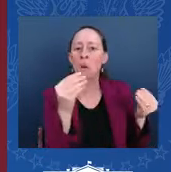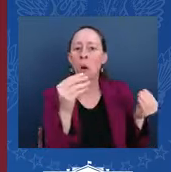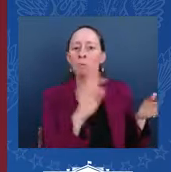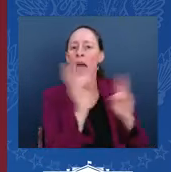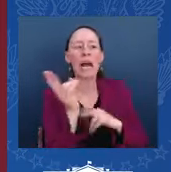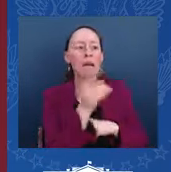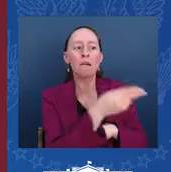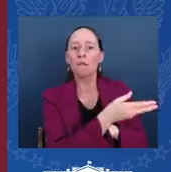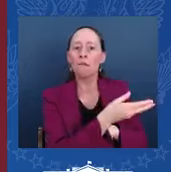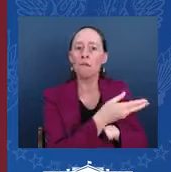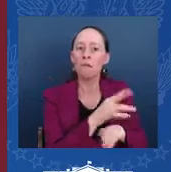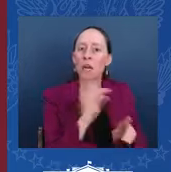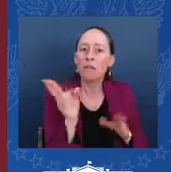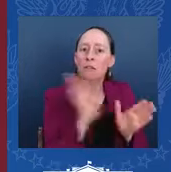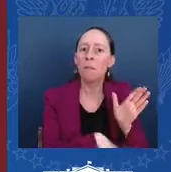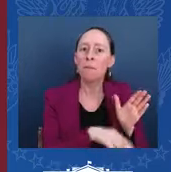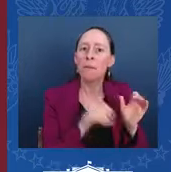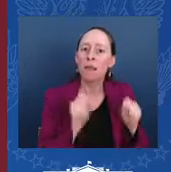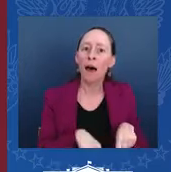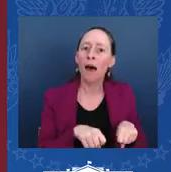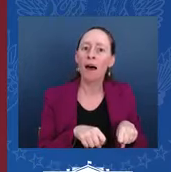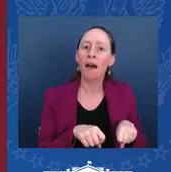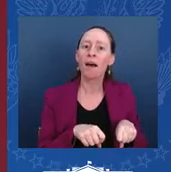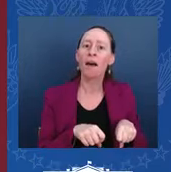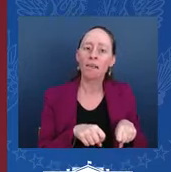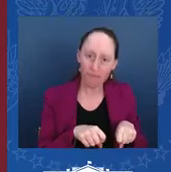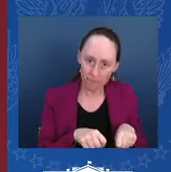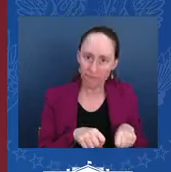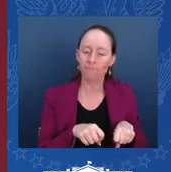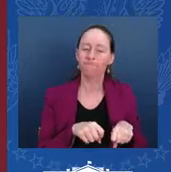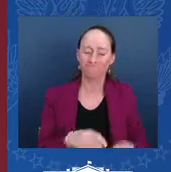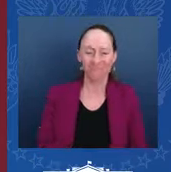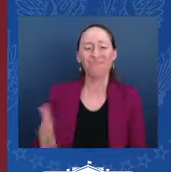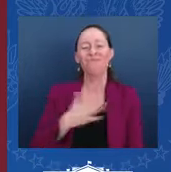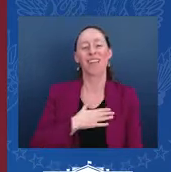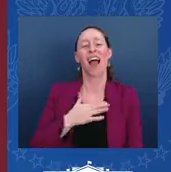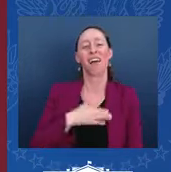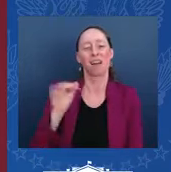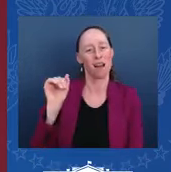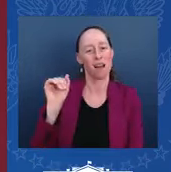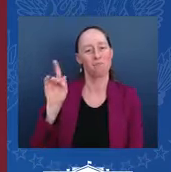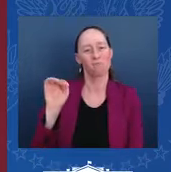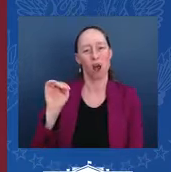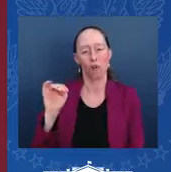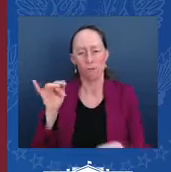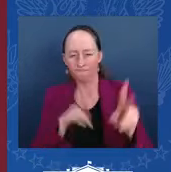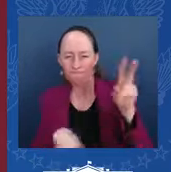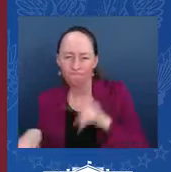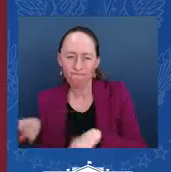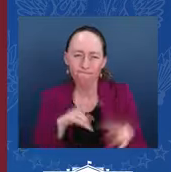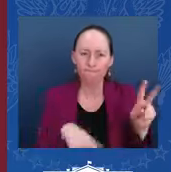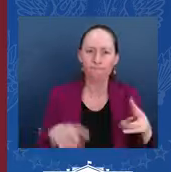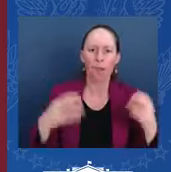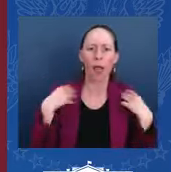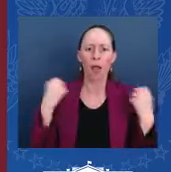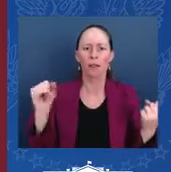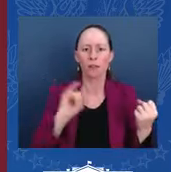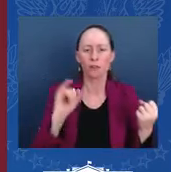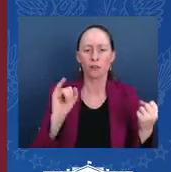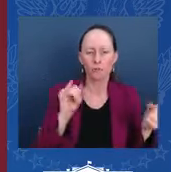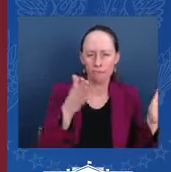is banning junk health insurance. These guys are coming and going. There are plans for